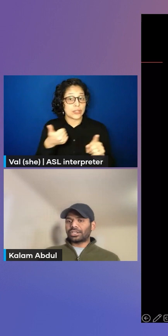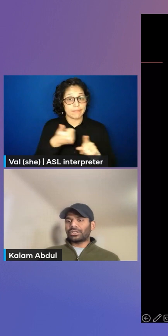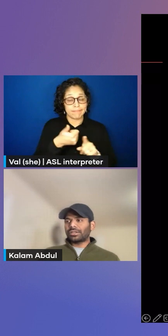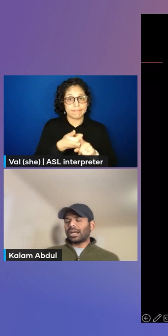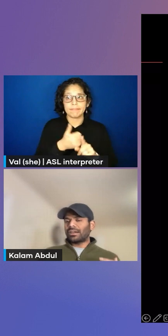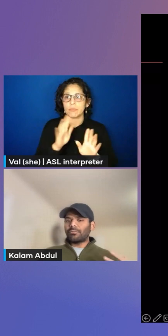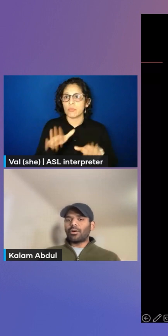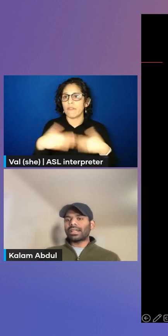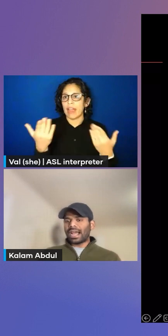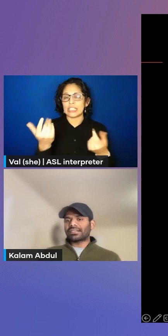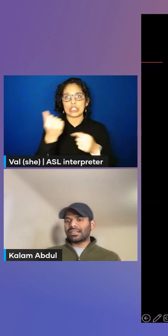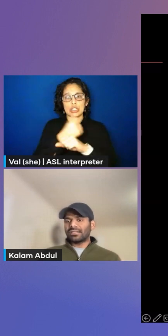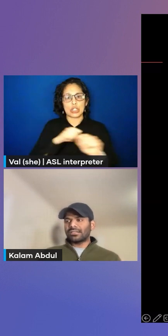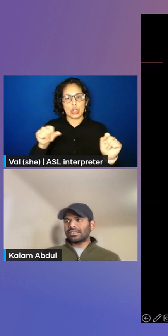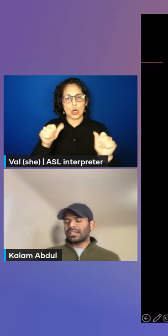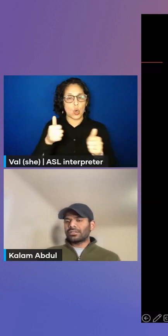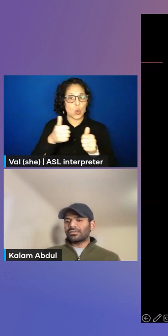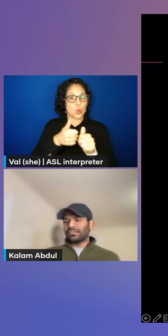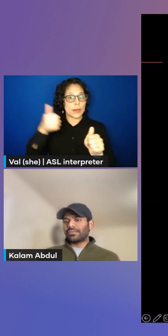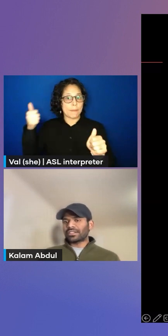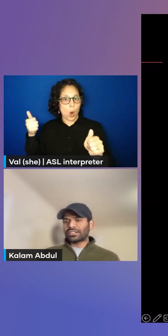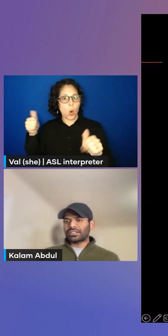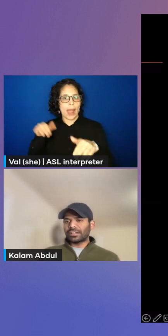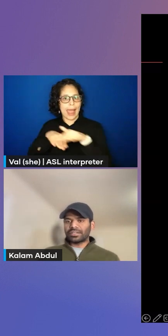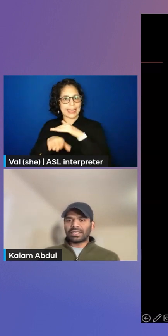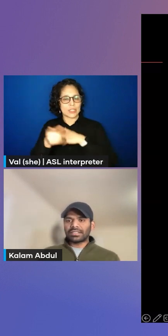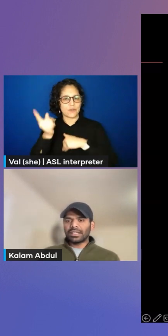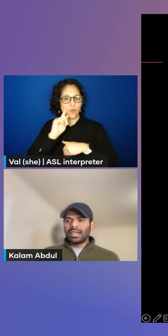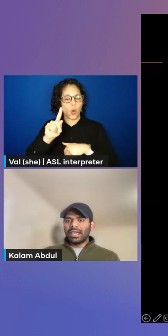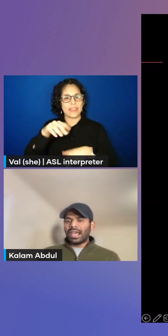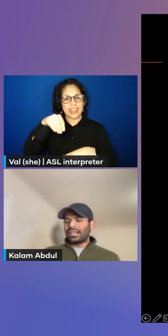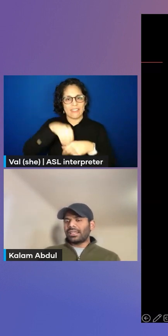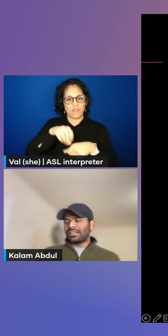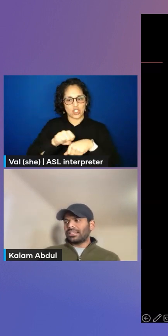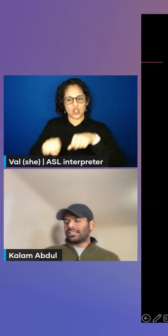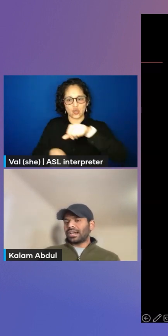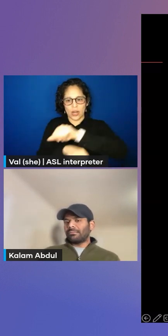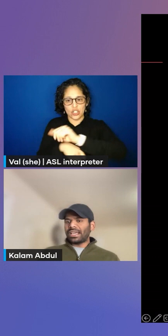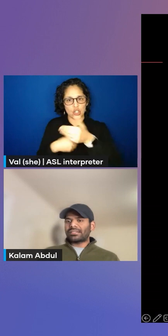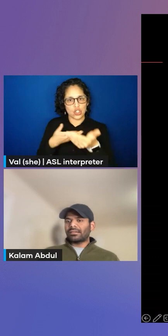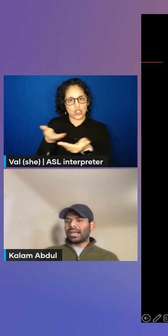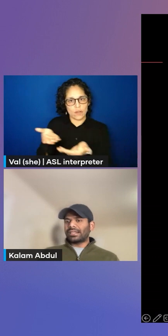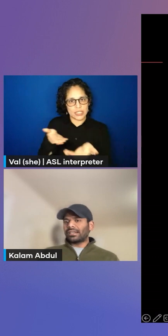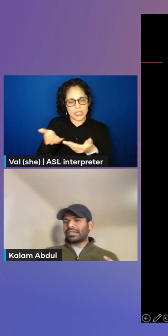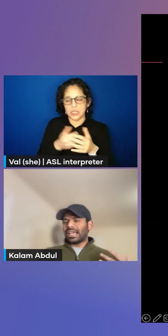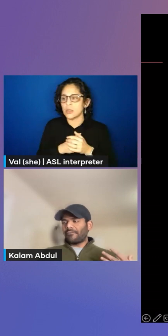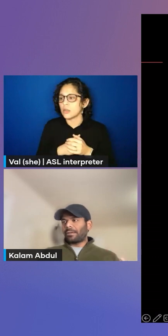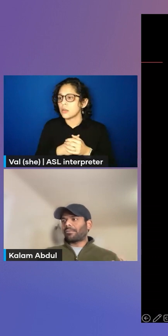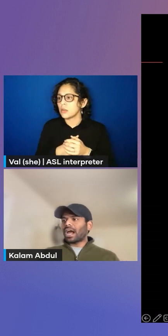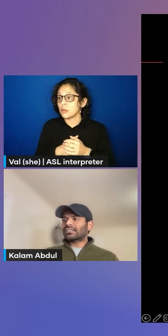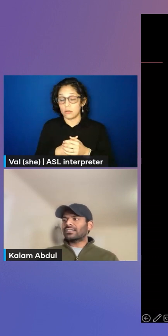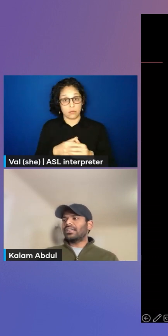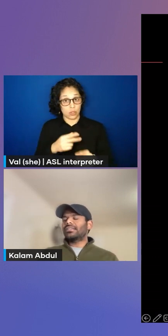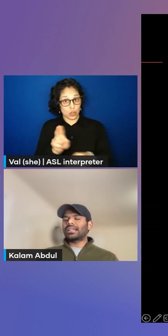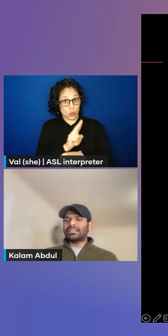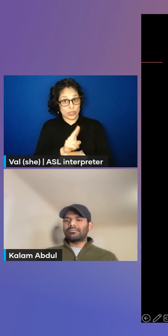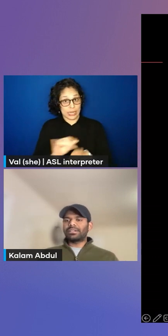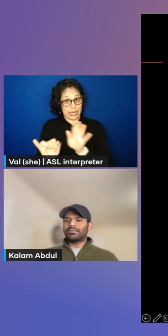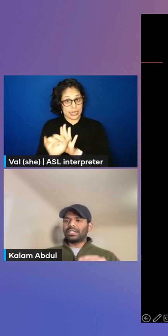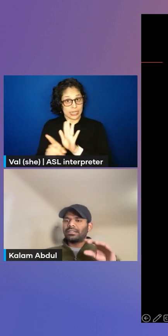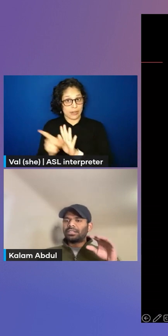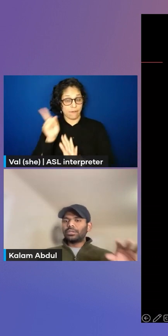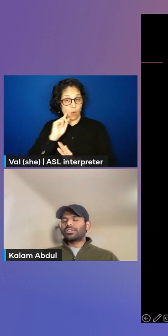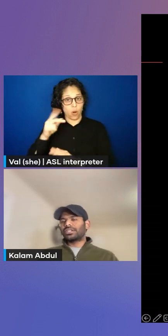a secure remote access to the infrastructure services, and it is based on identity aware proxy that